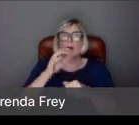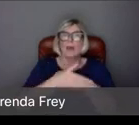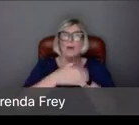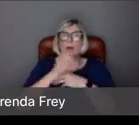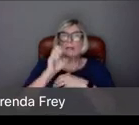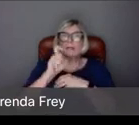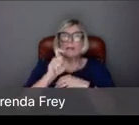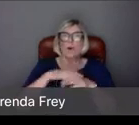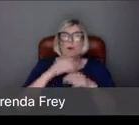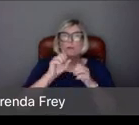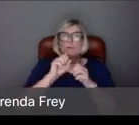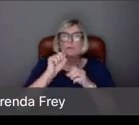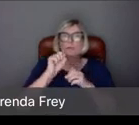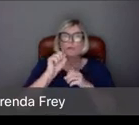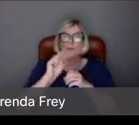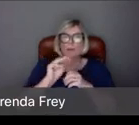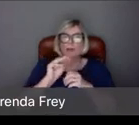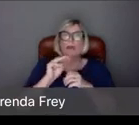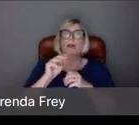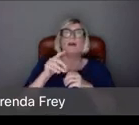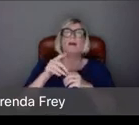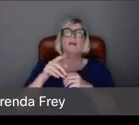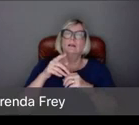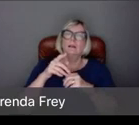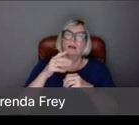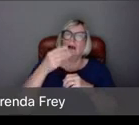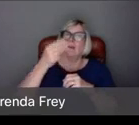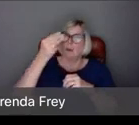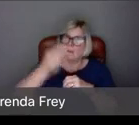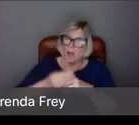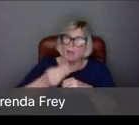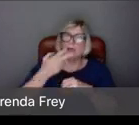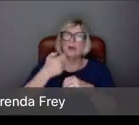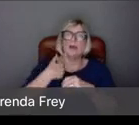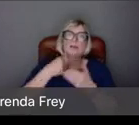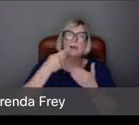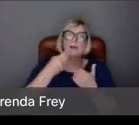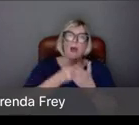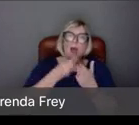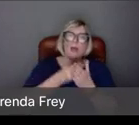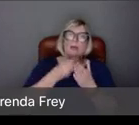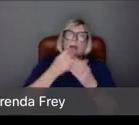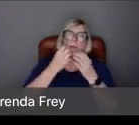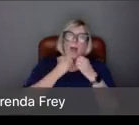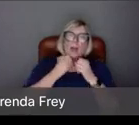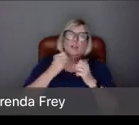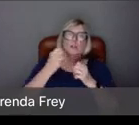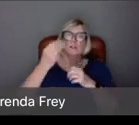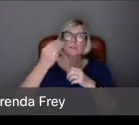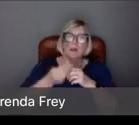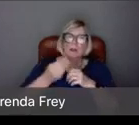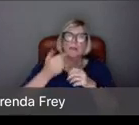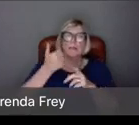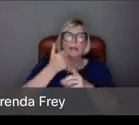every Monday, the county executive puts out a Money Matters Monday. Each week during the month is dedicated to a certain